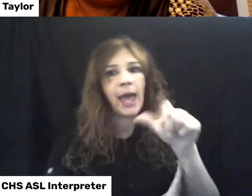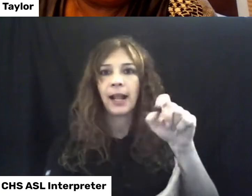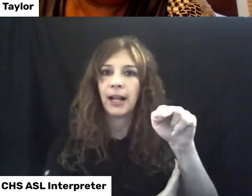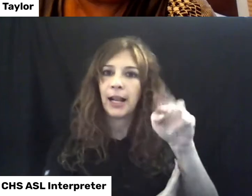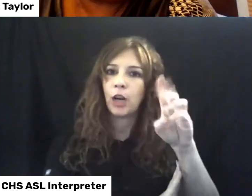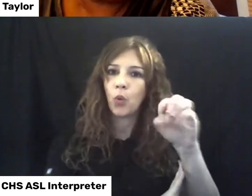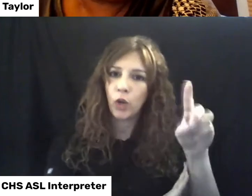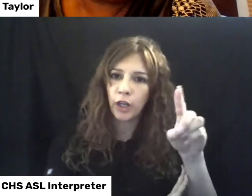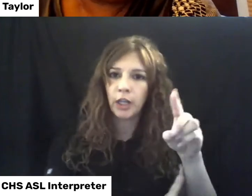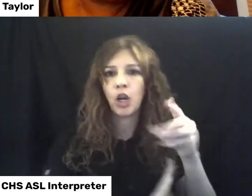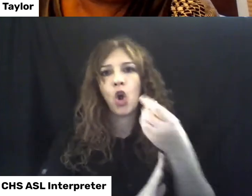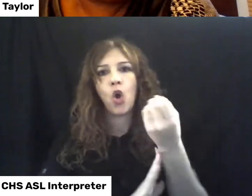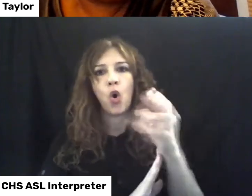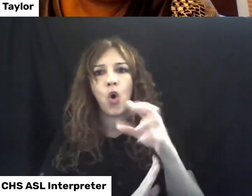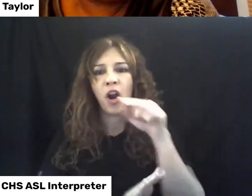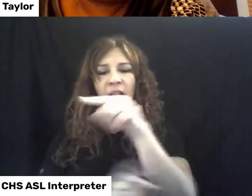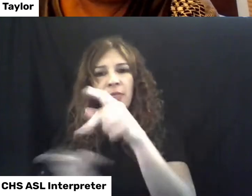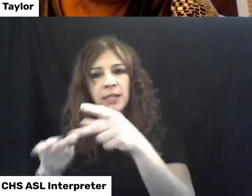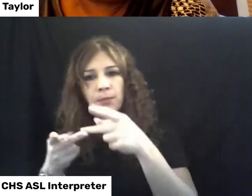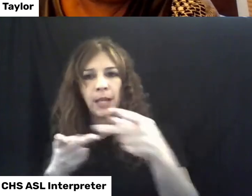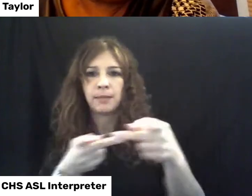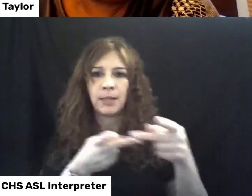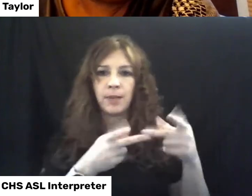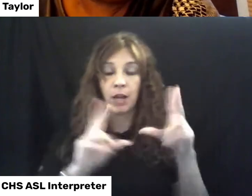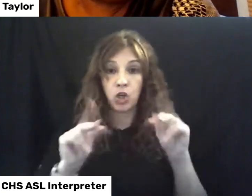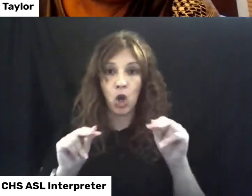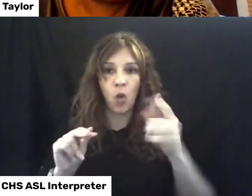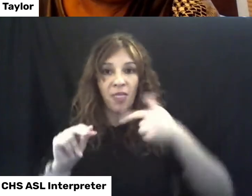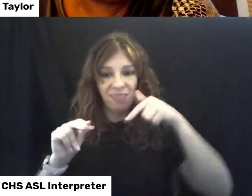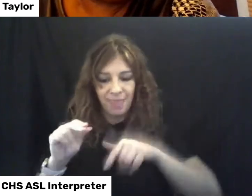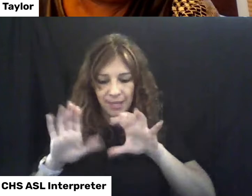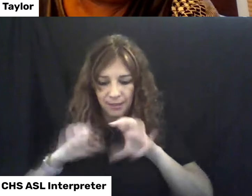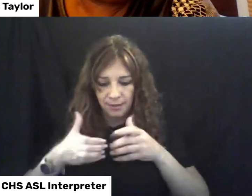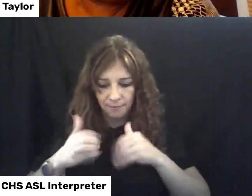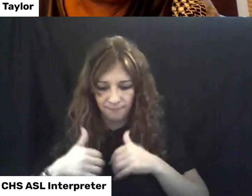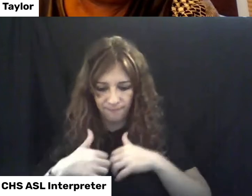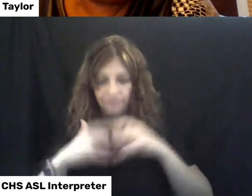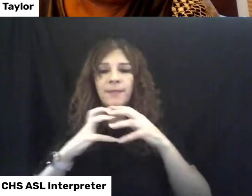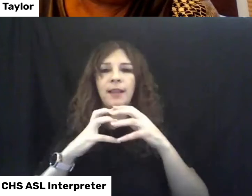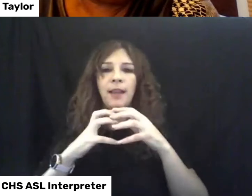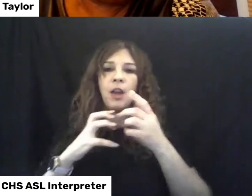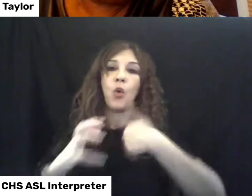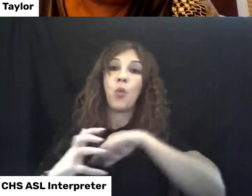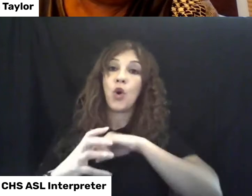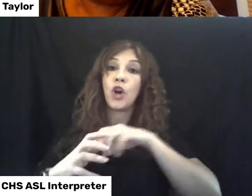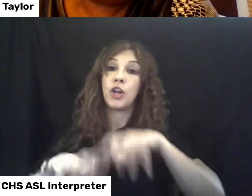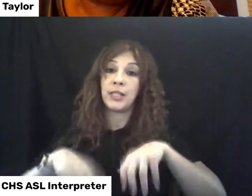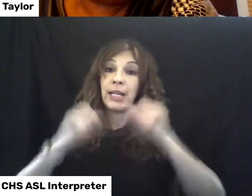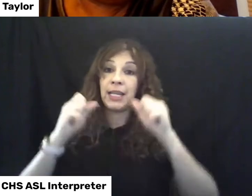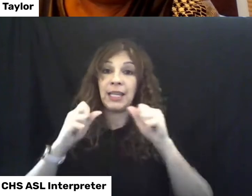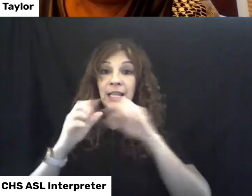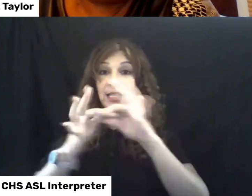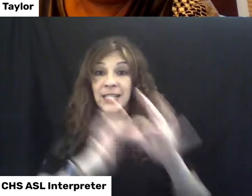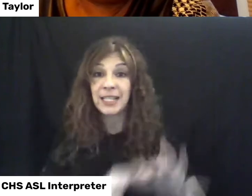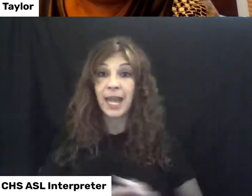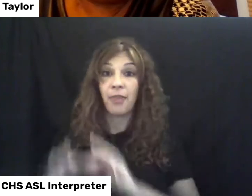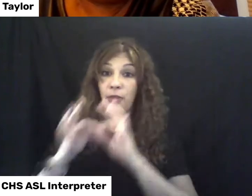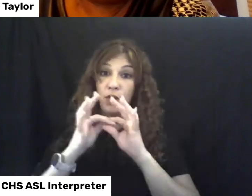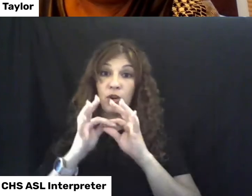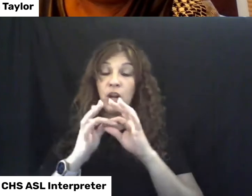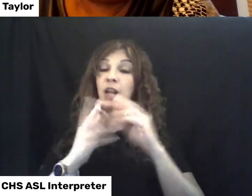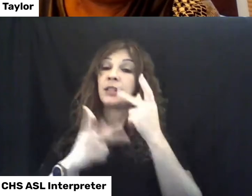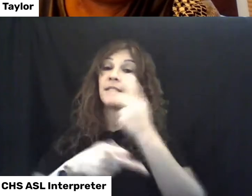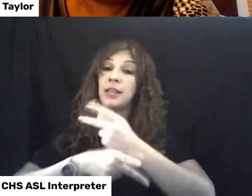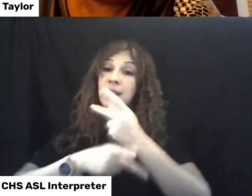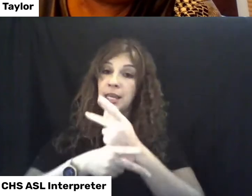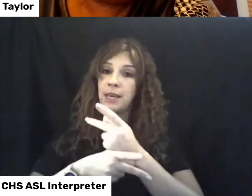Park, but this is the stance that farmers markets are taking to continue our essential operations, to keep folks as safe as possible. And